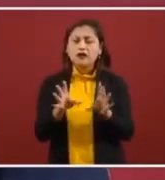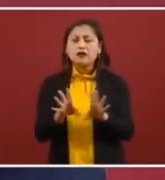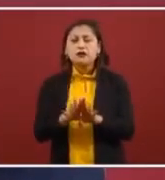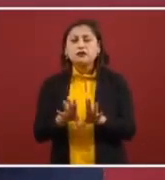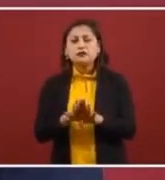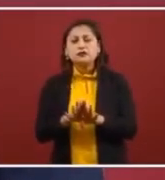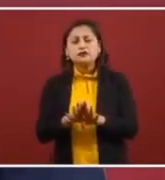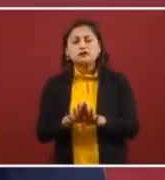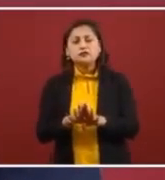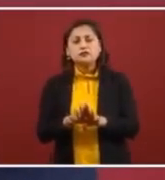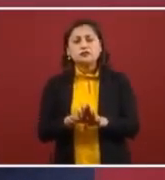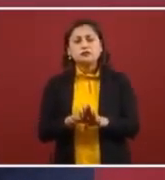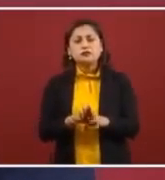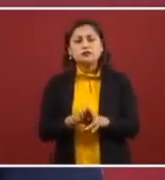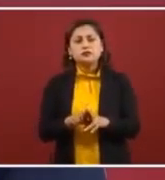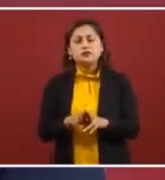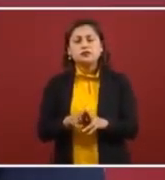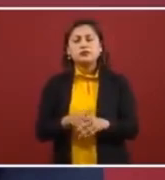that it was necessary